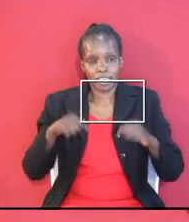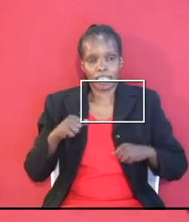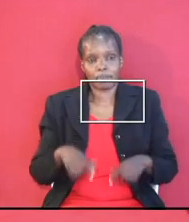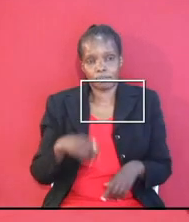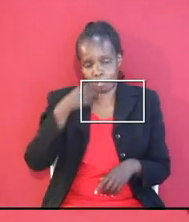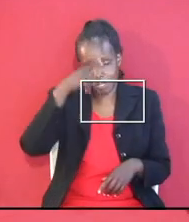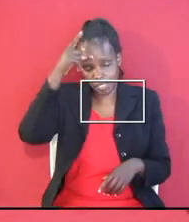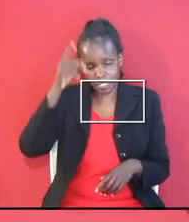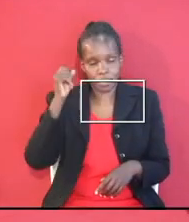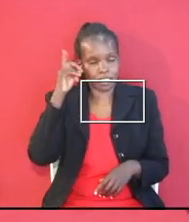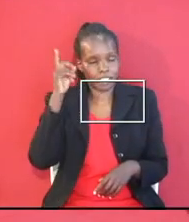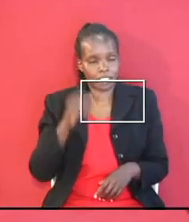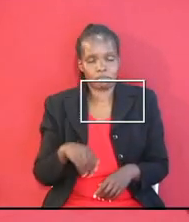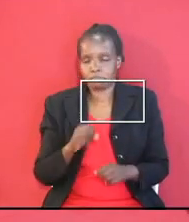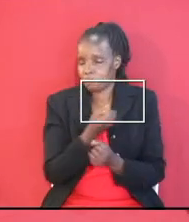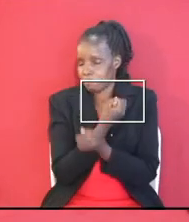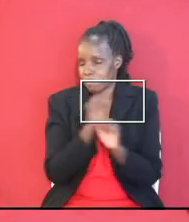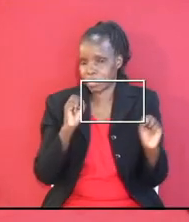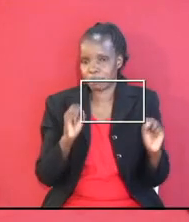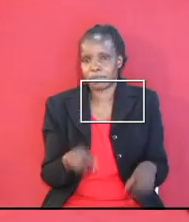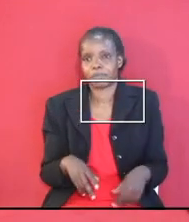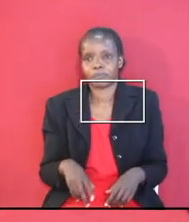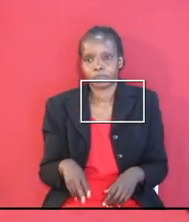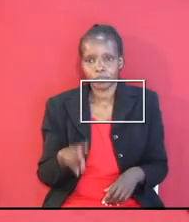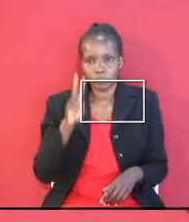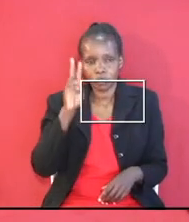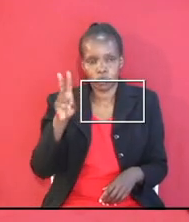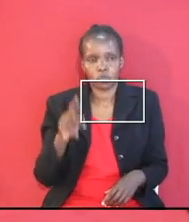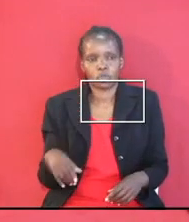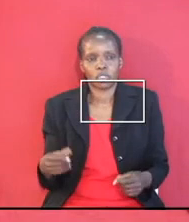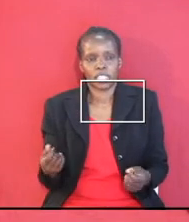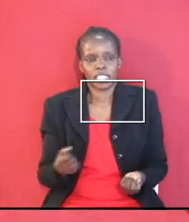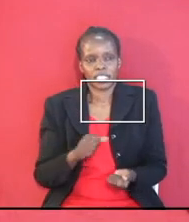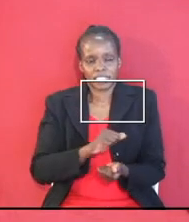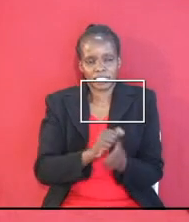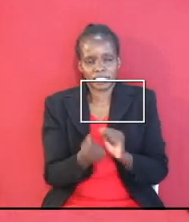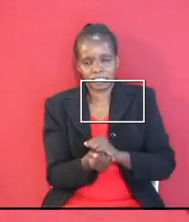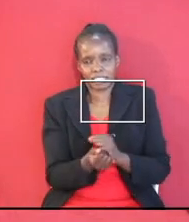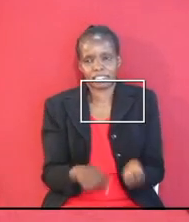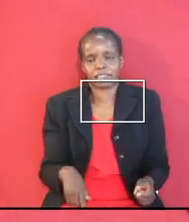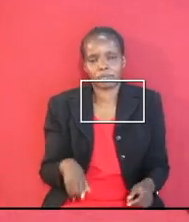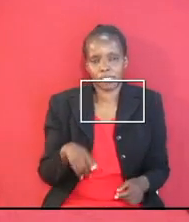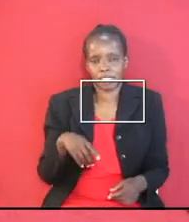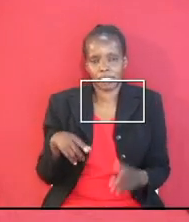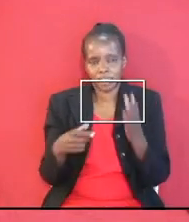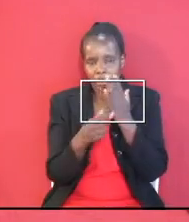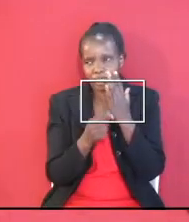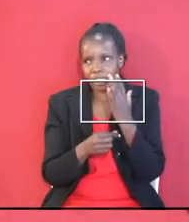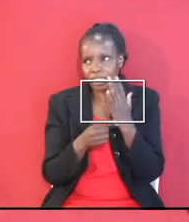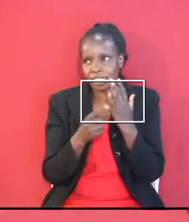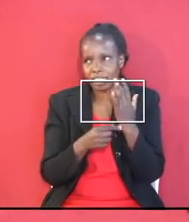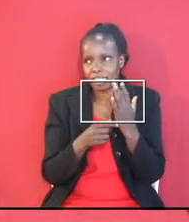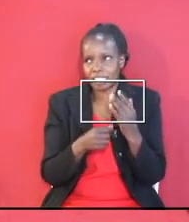understand? They can't. It is a twisted English and twisted Swahili. For example, one word that we've